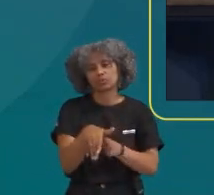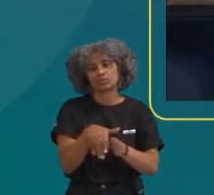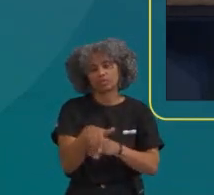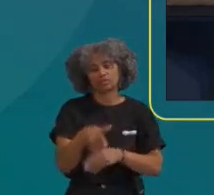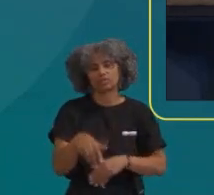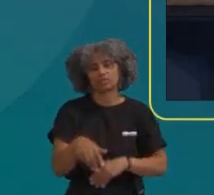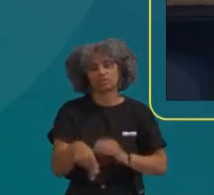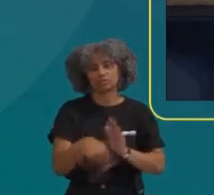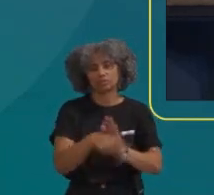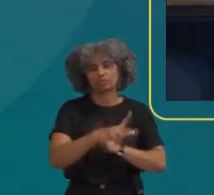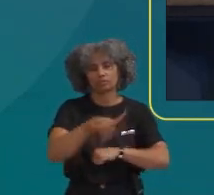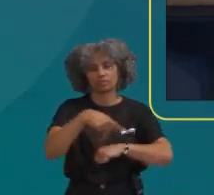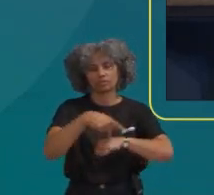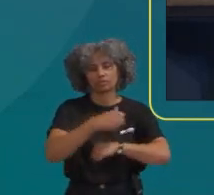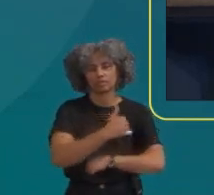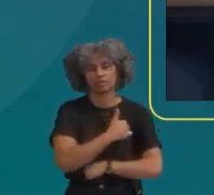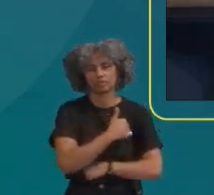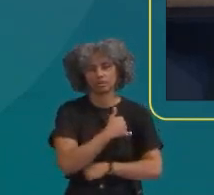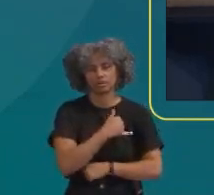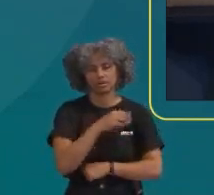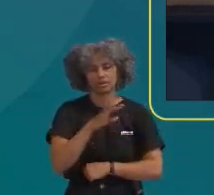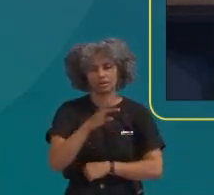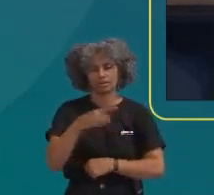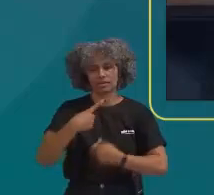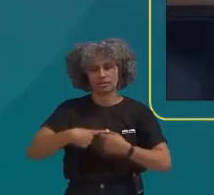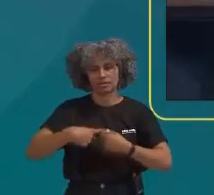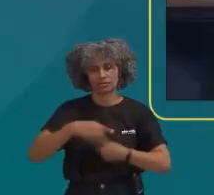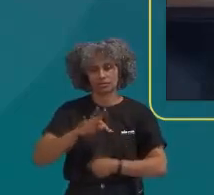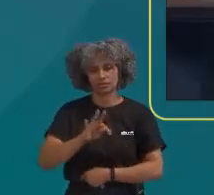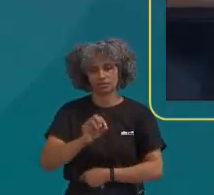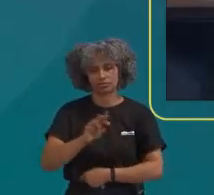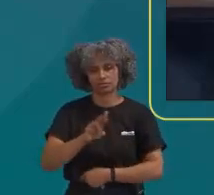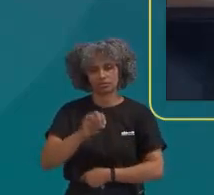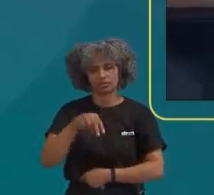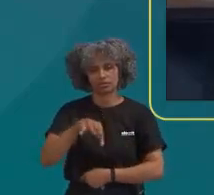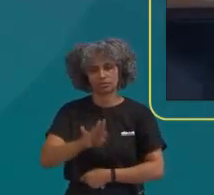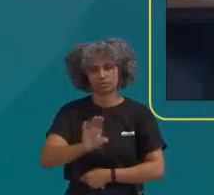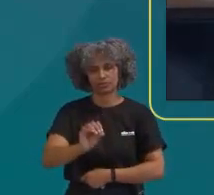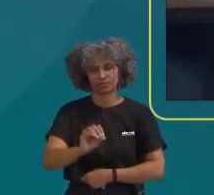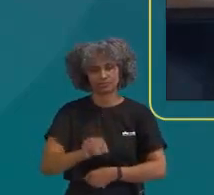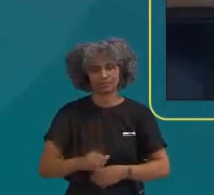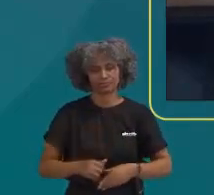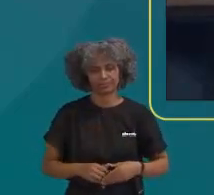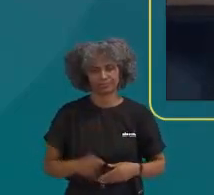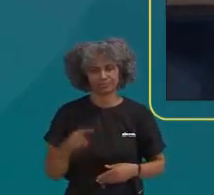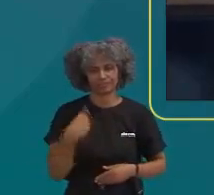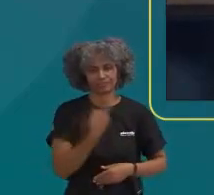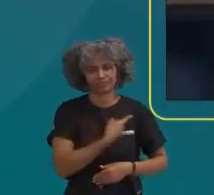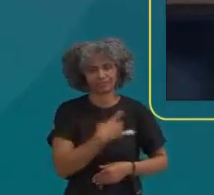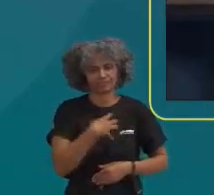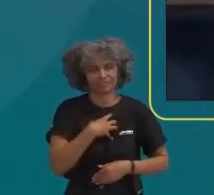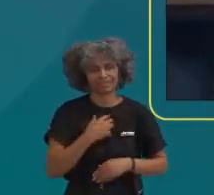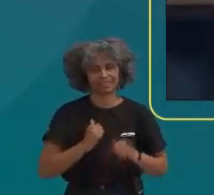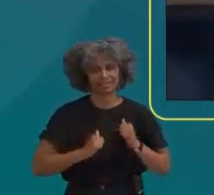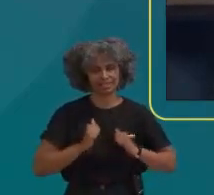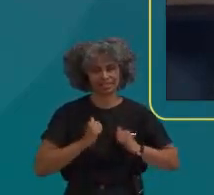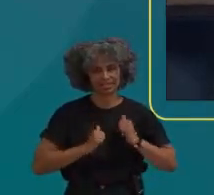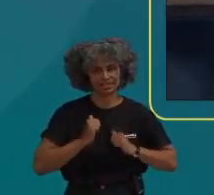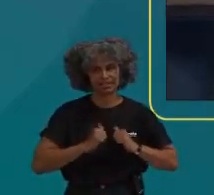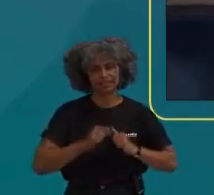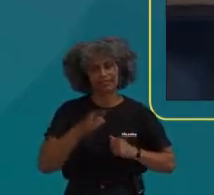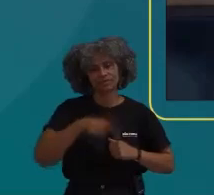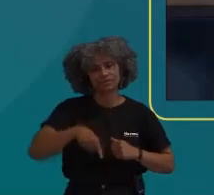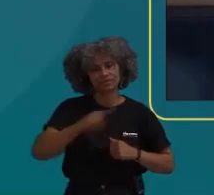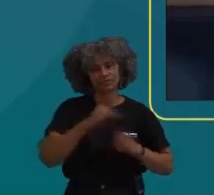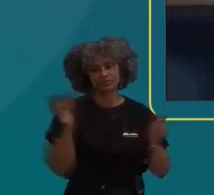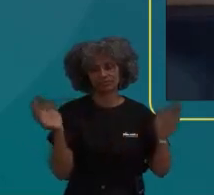from Canada. So what a wide variety of speakers we're looking forward to inviting on stage. And do we now have